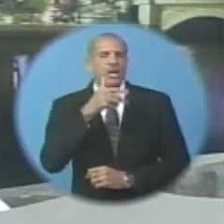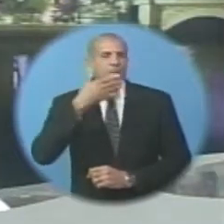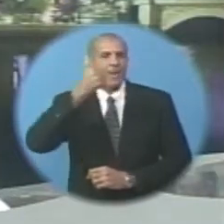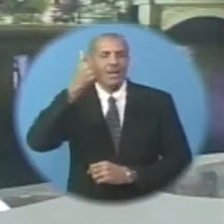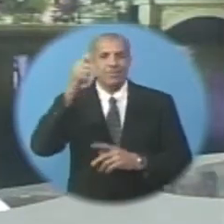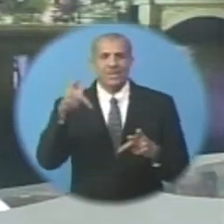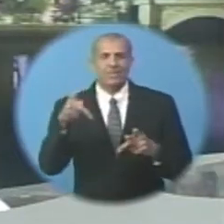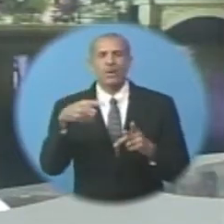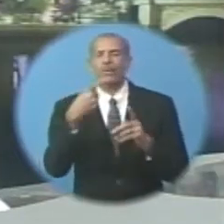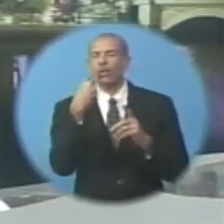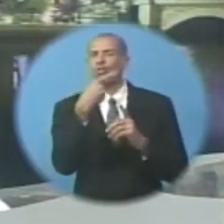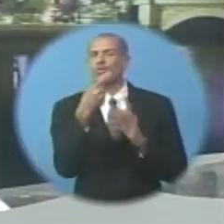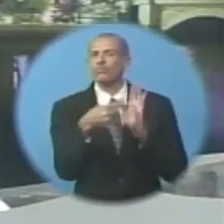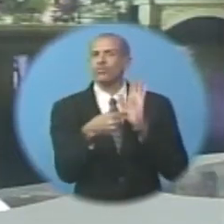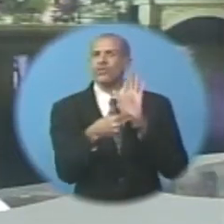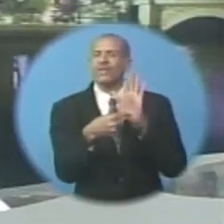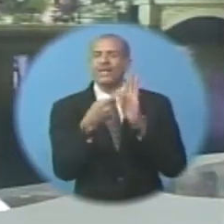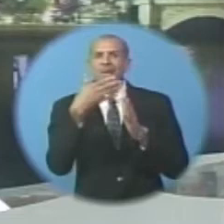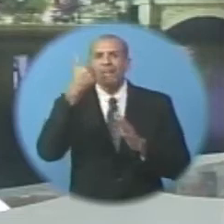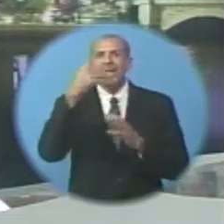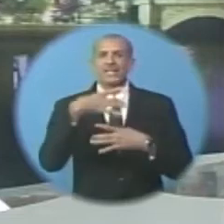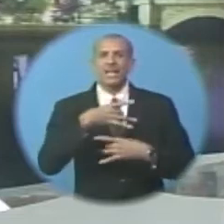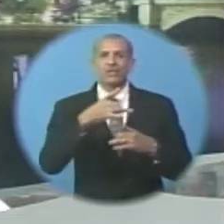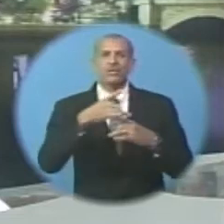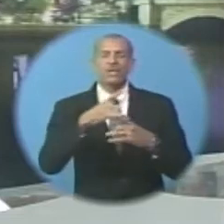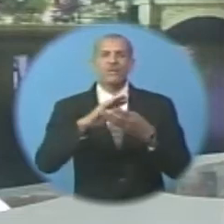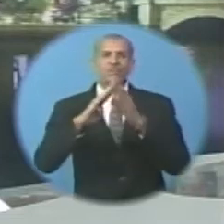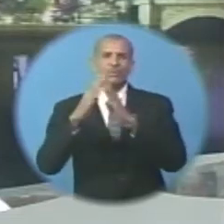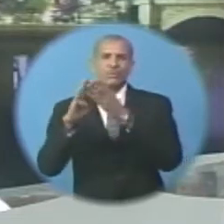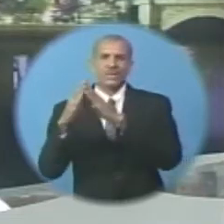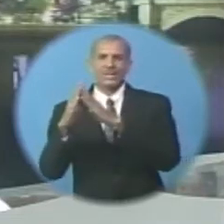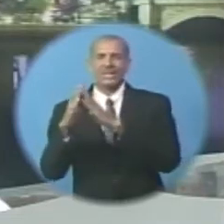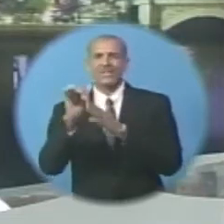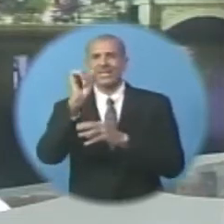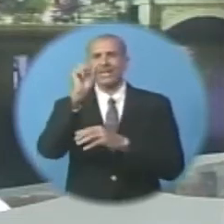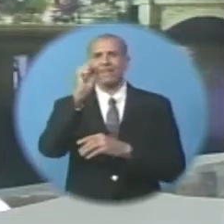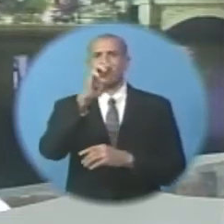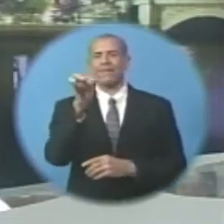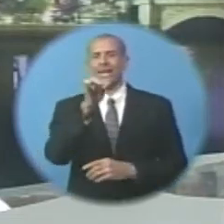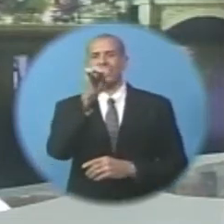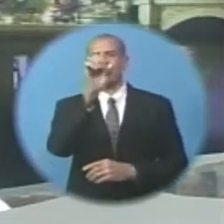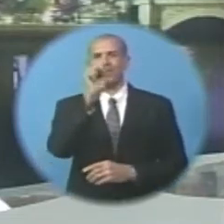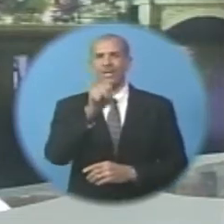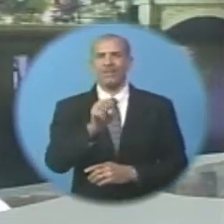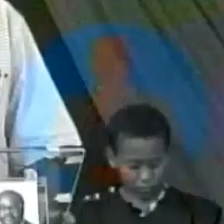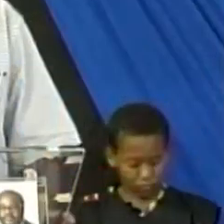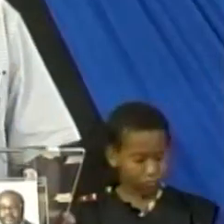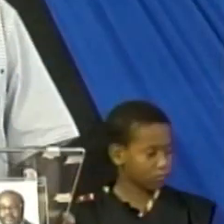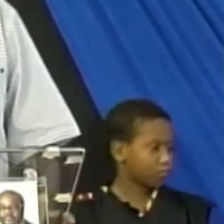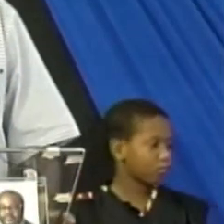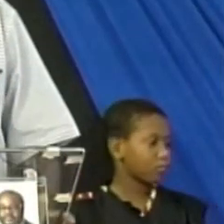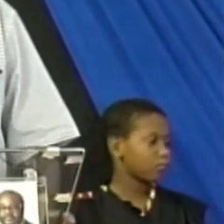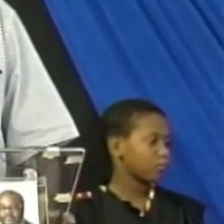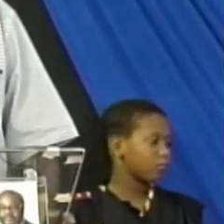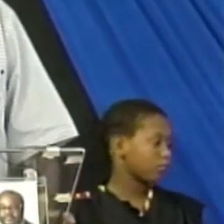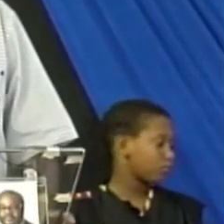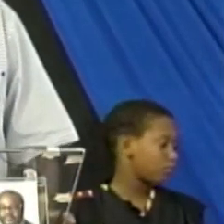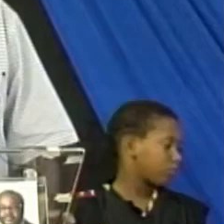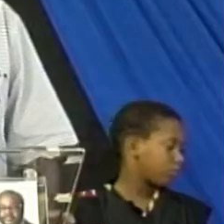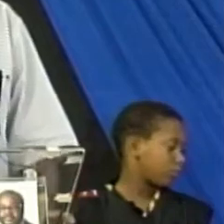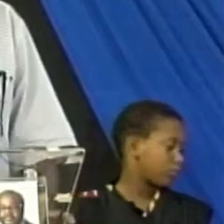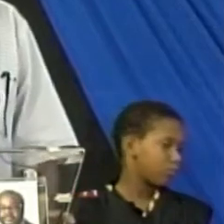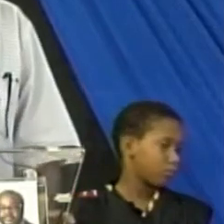who has proven he has the best interest of the constituents of St. Michael's Southeast at heart. When my